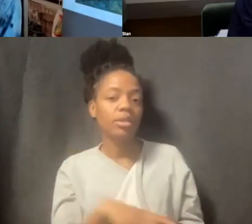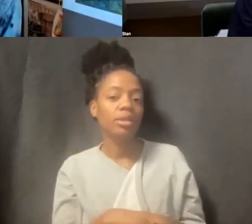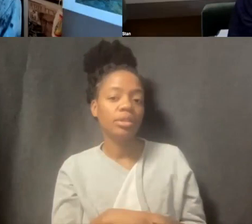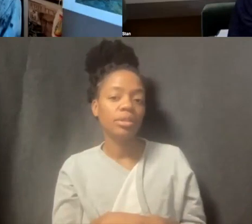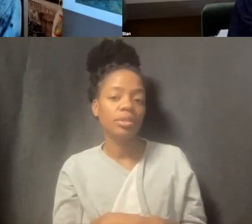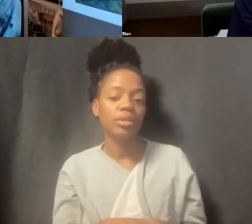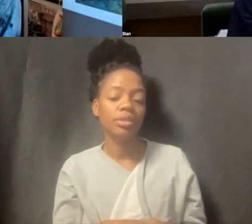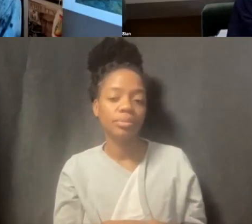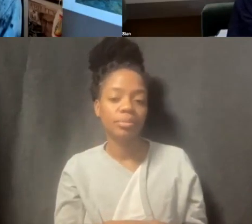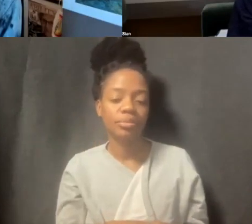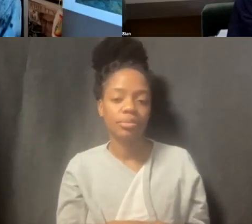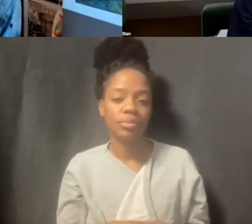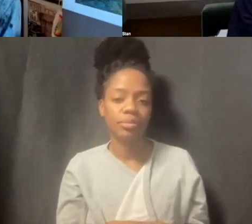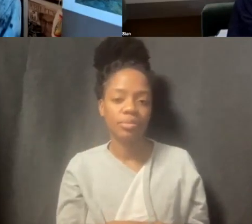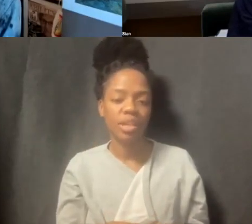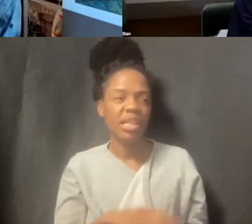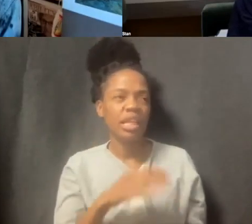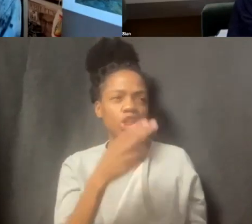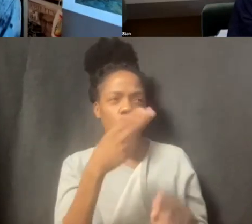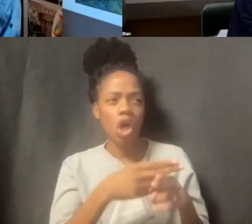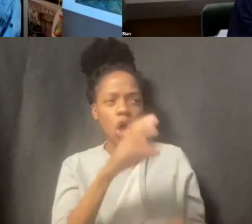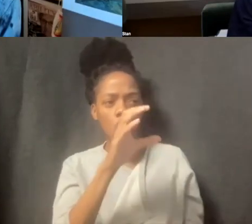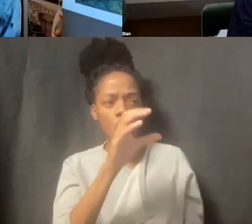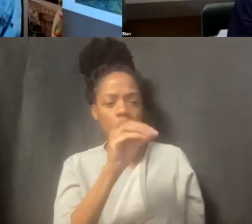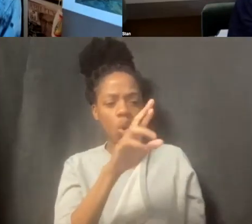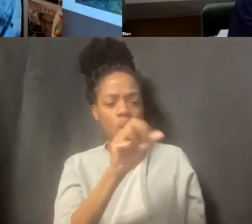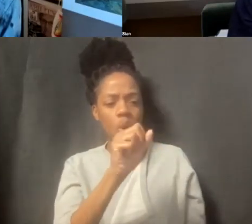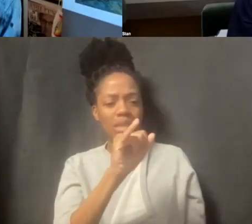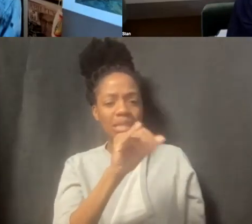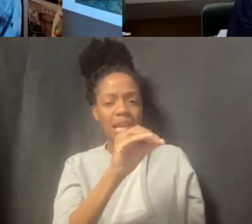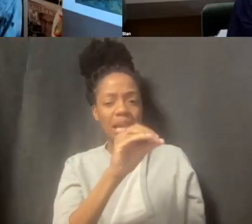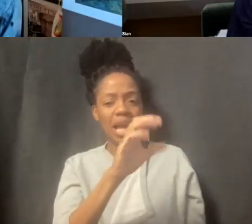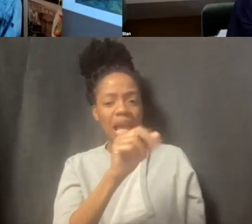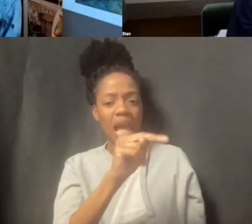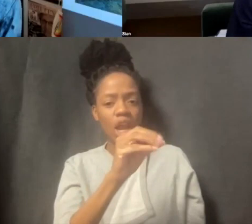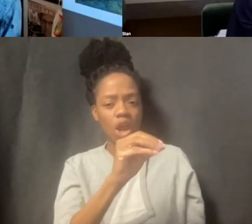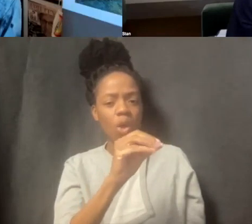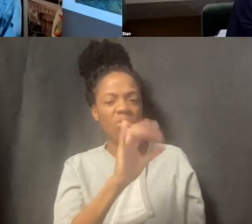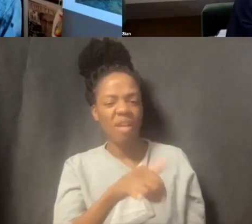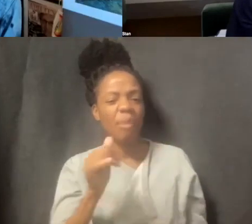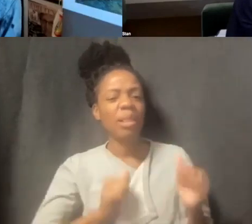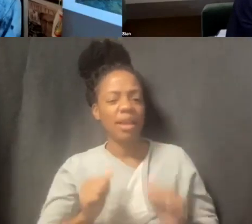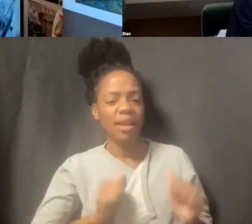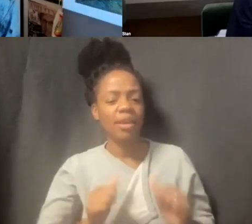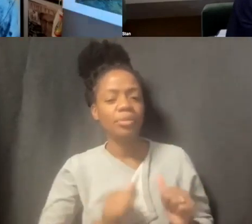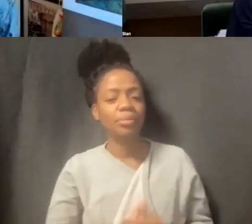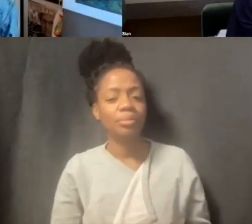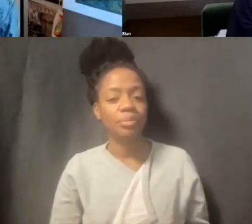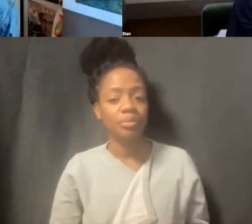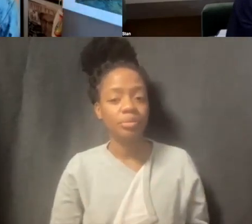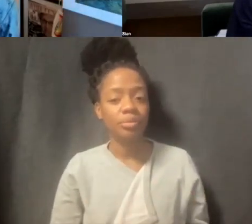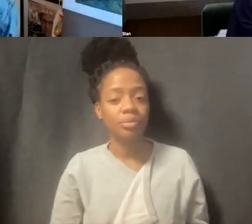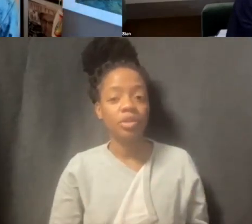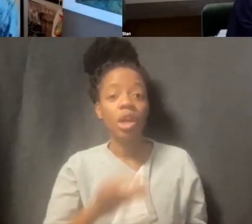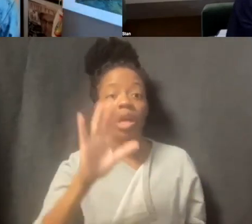What is it? Corsicano is the play. Okay. But yeah, it'll be great. Well, Julian, don't